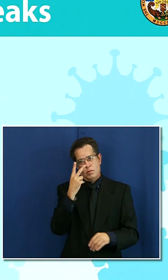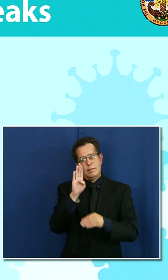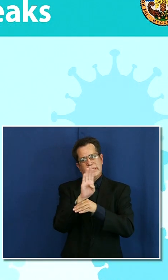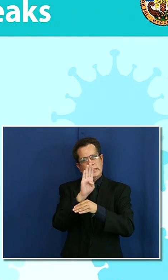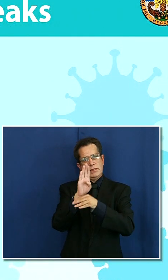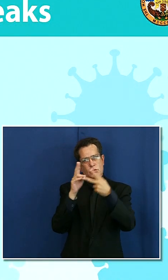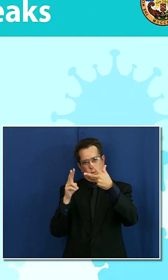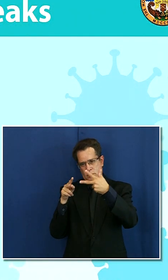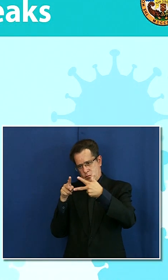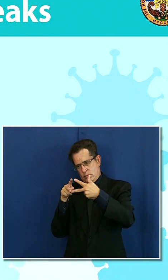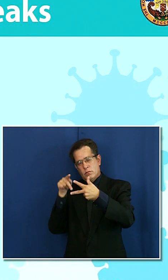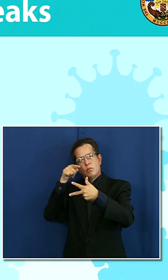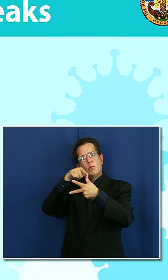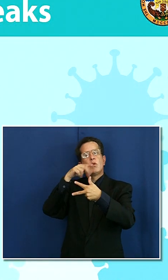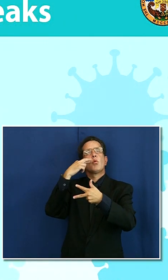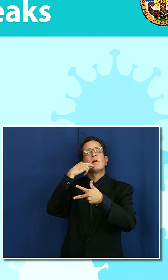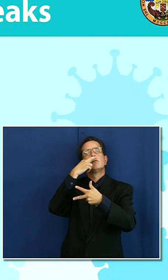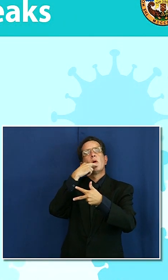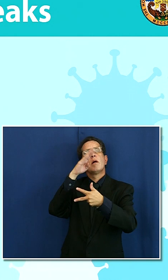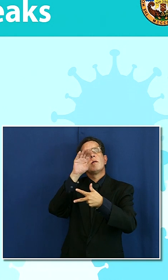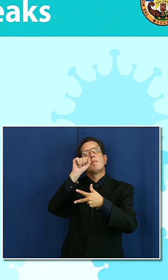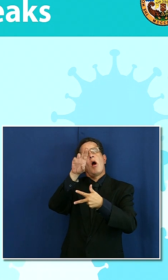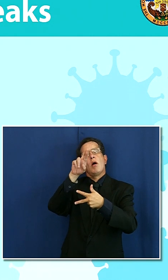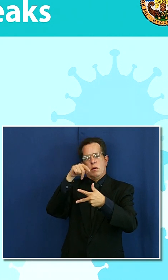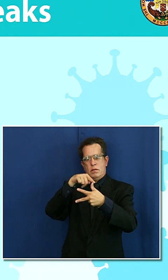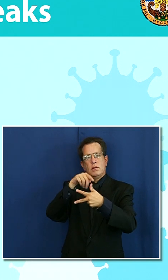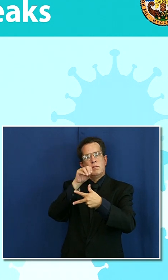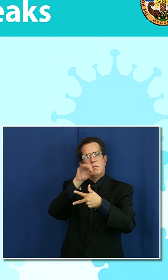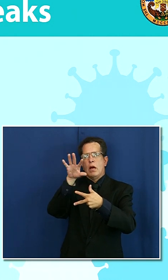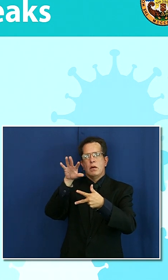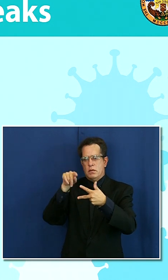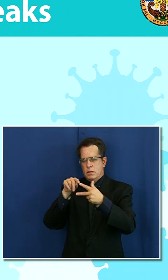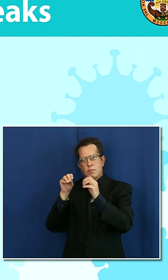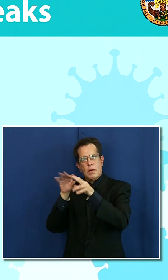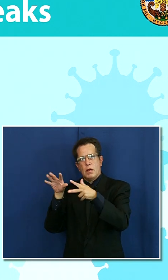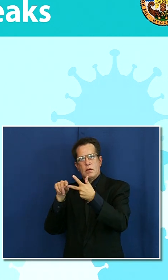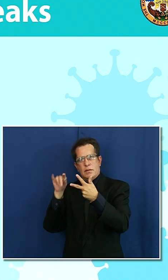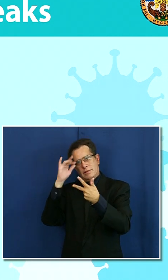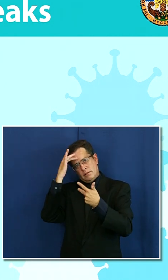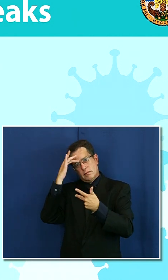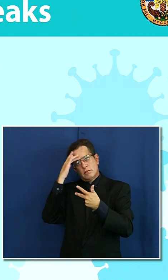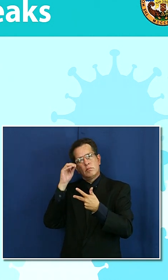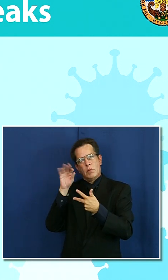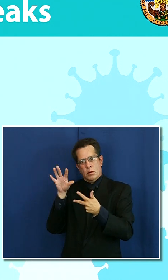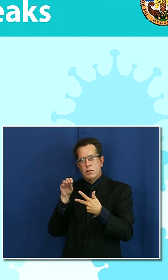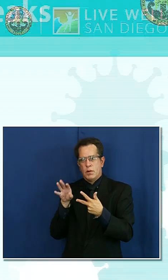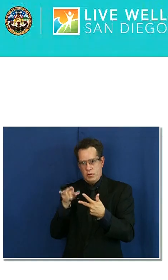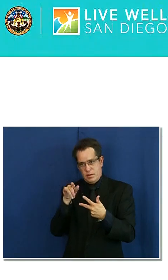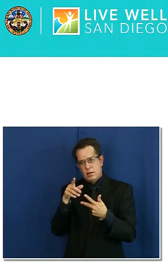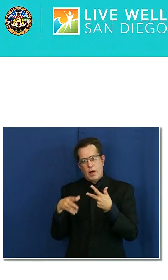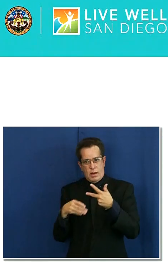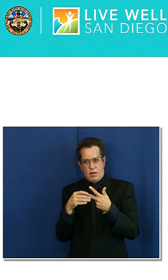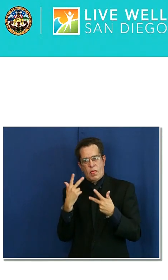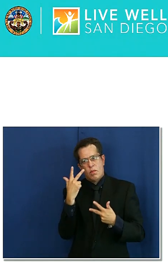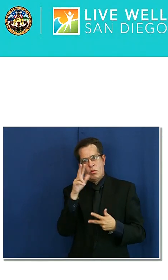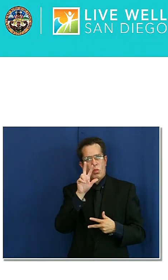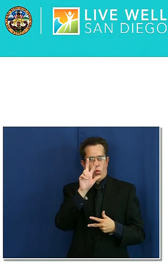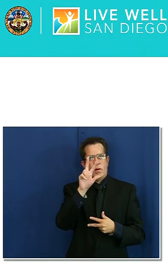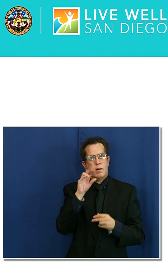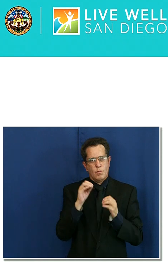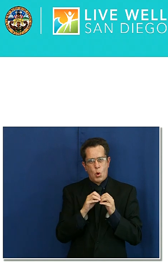businesses and 1 restaurant/bar. Overall, shown here in the next slide are